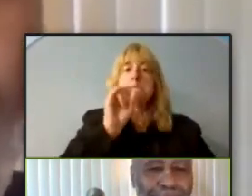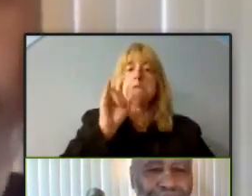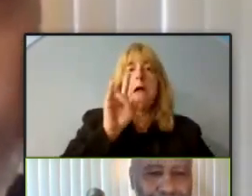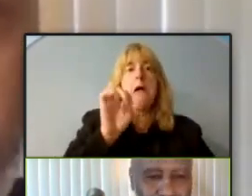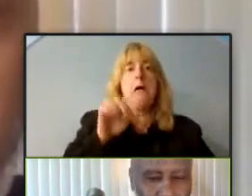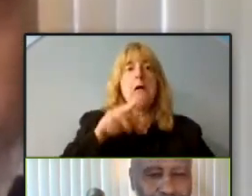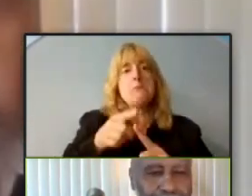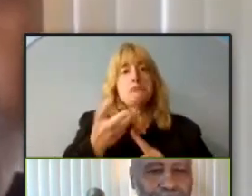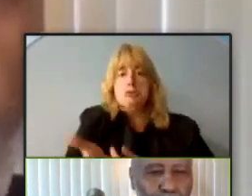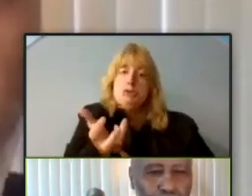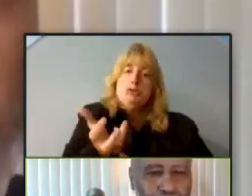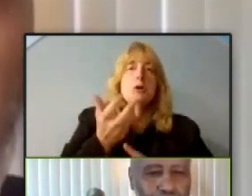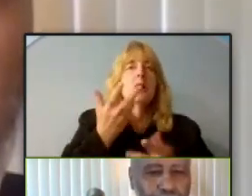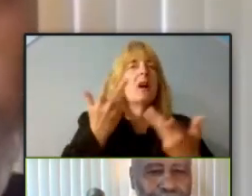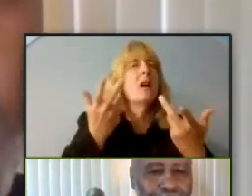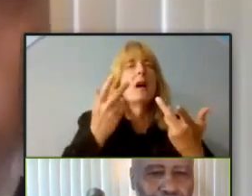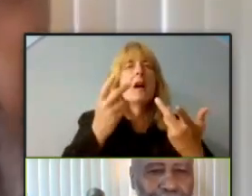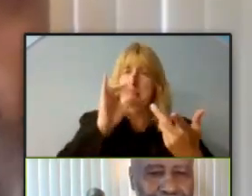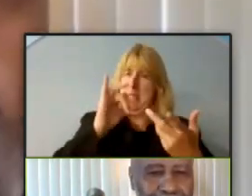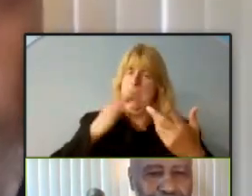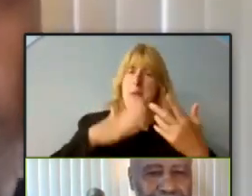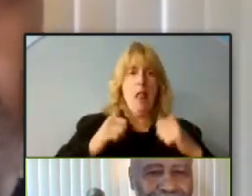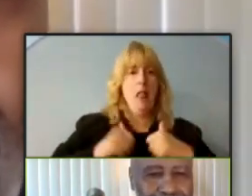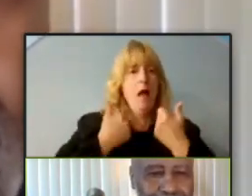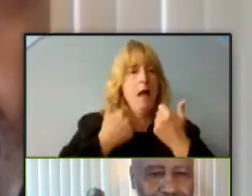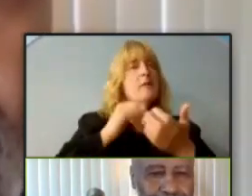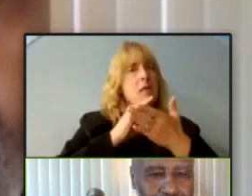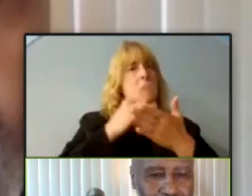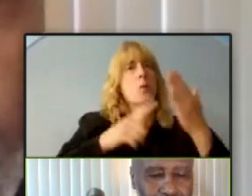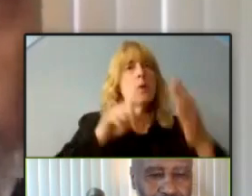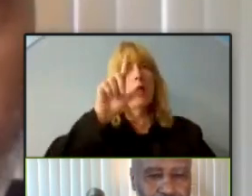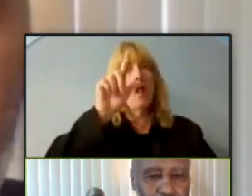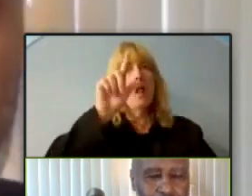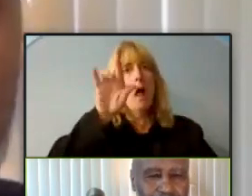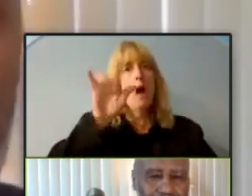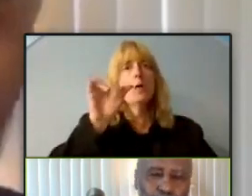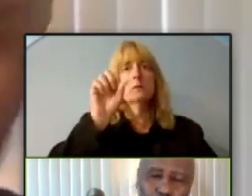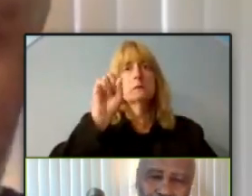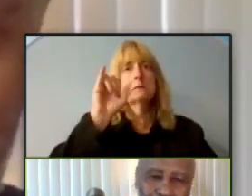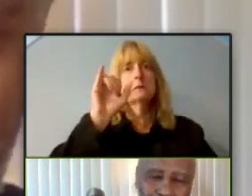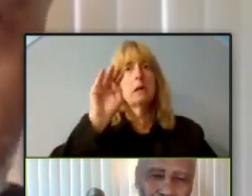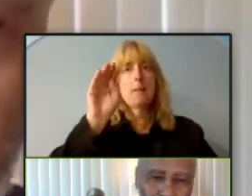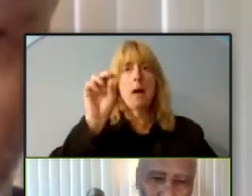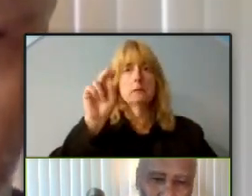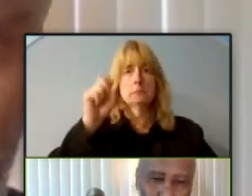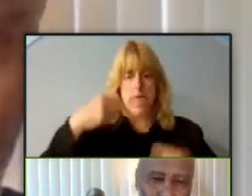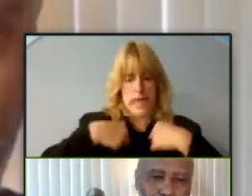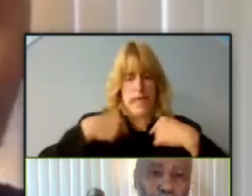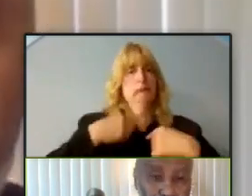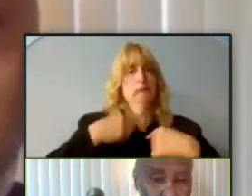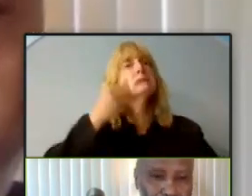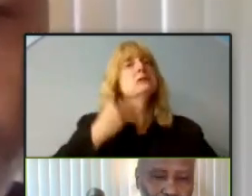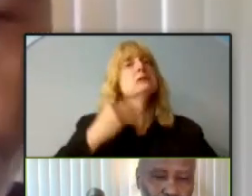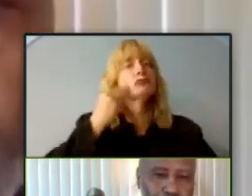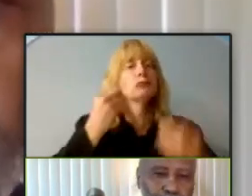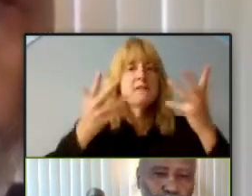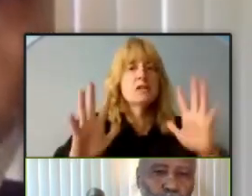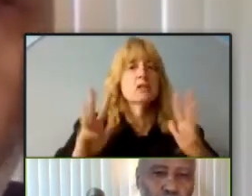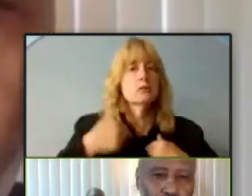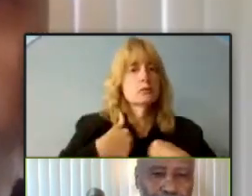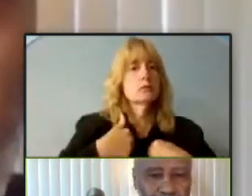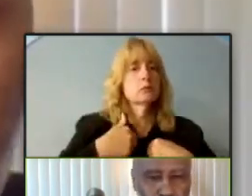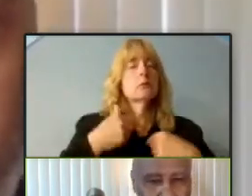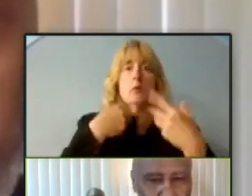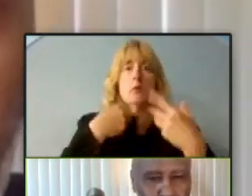This is my life. This is what Larry Simmons lived. And I'm going to tell you, most of my friends